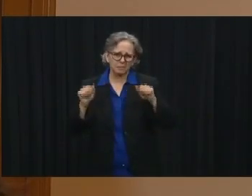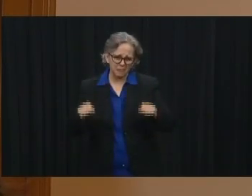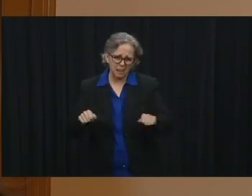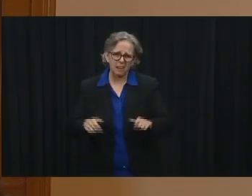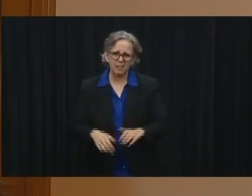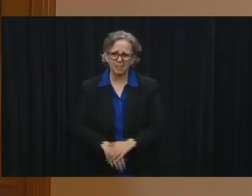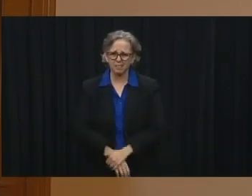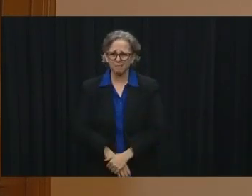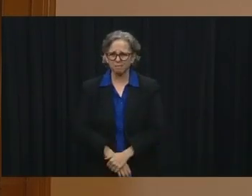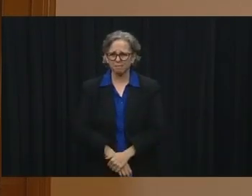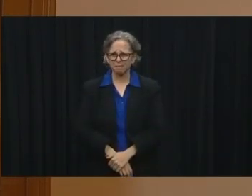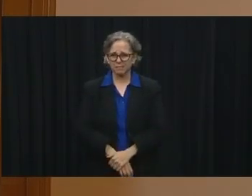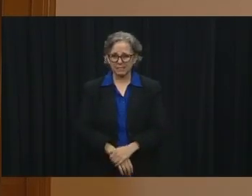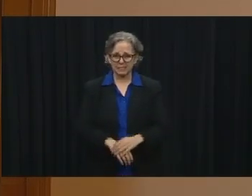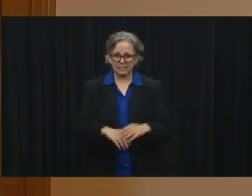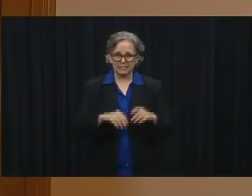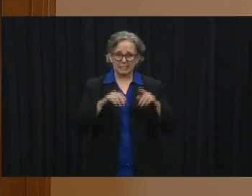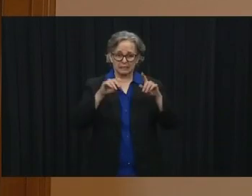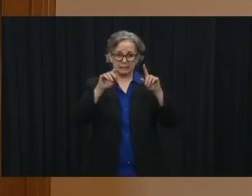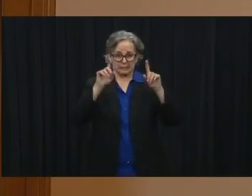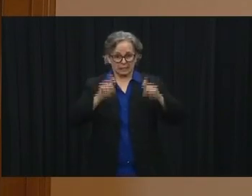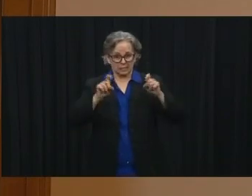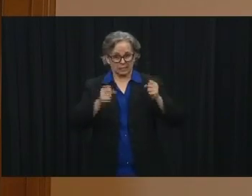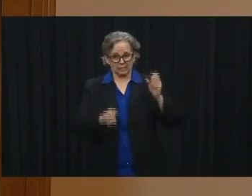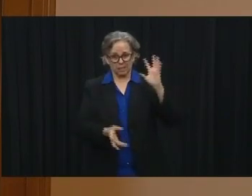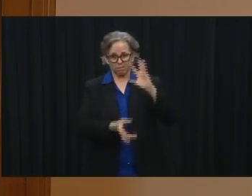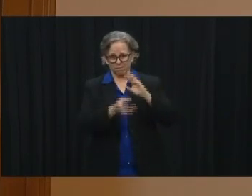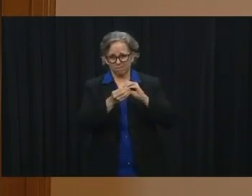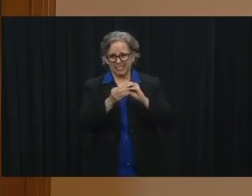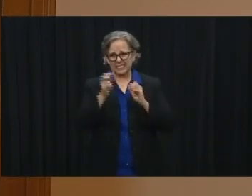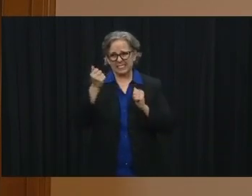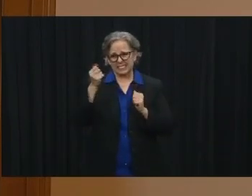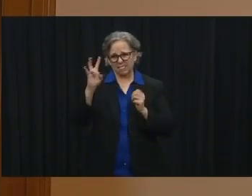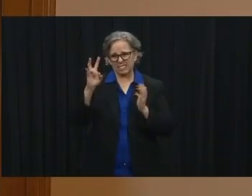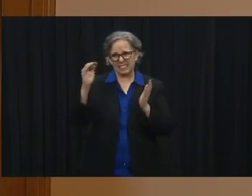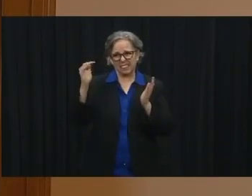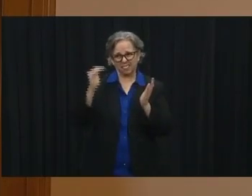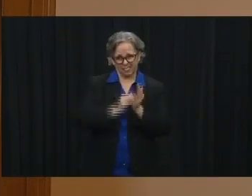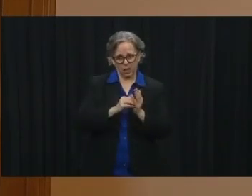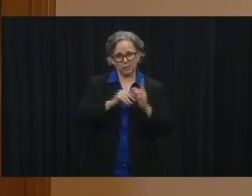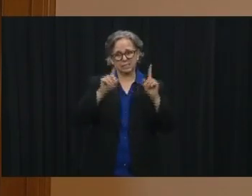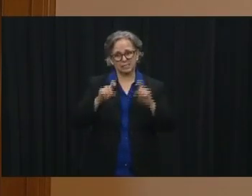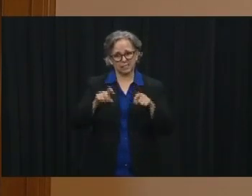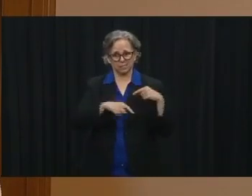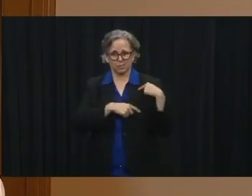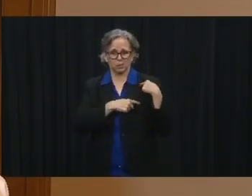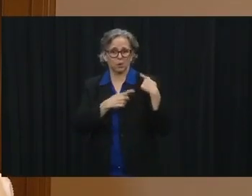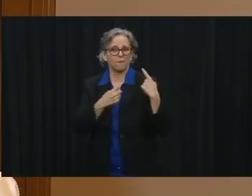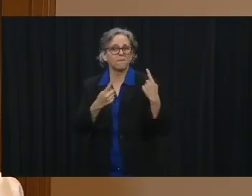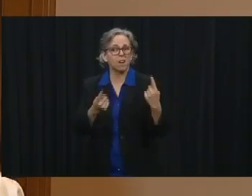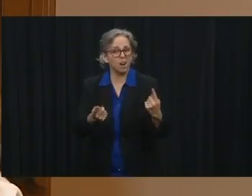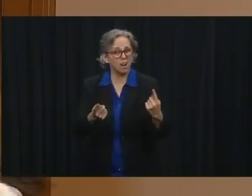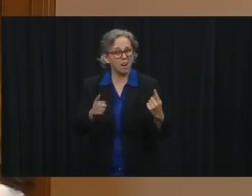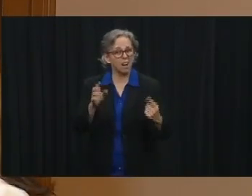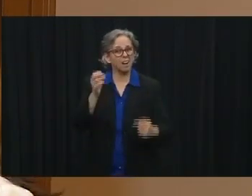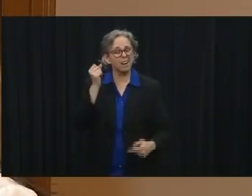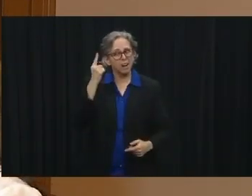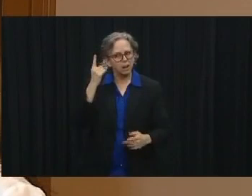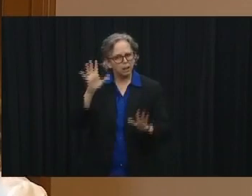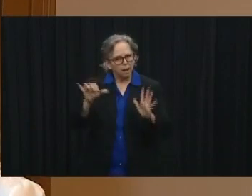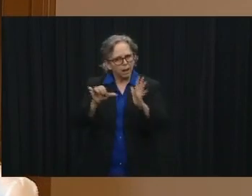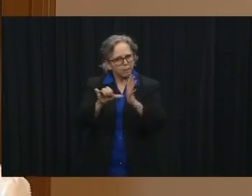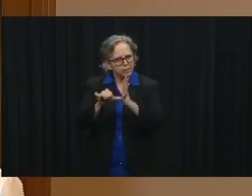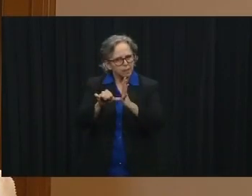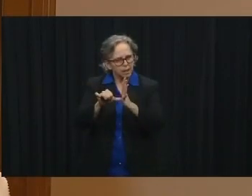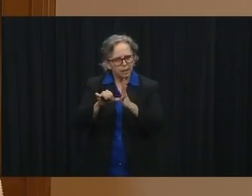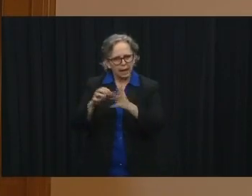done, 17,000, over 17,000. And again, we're highlighting our healthcare workers. We are looking